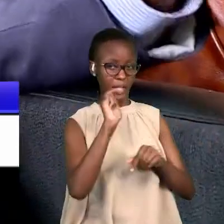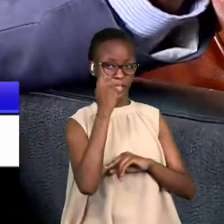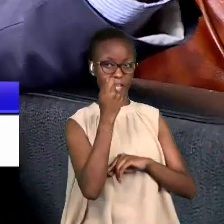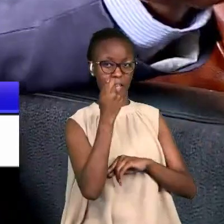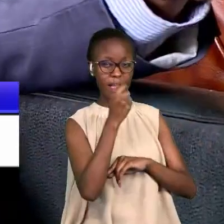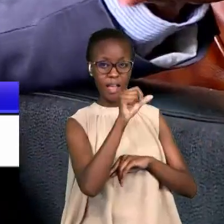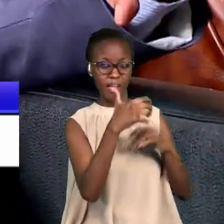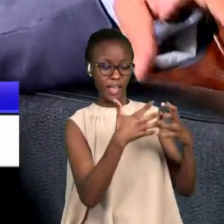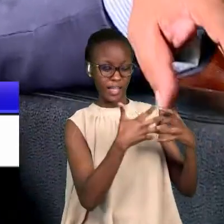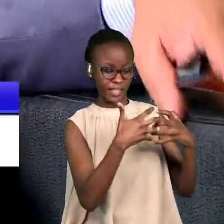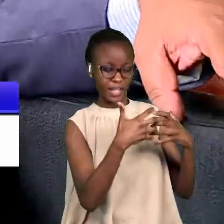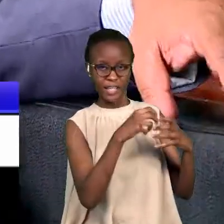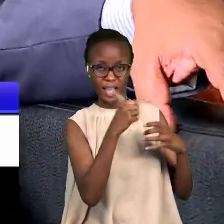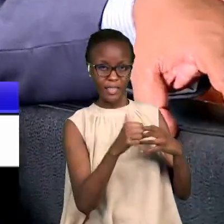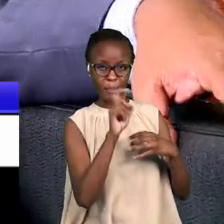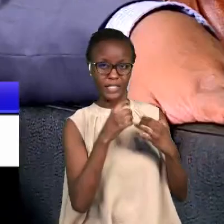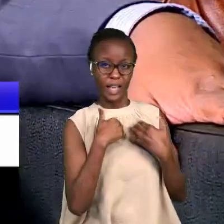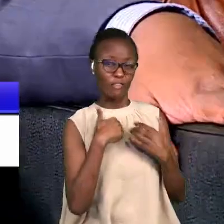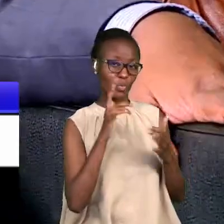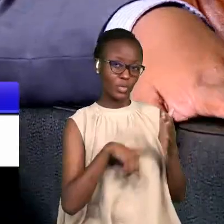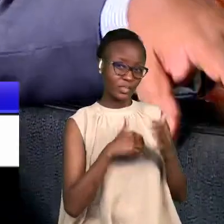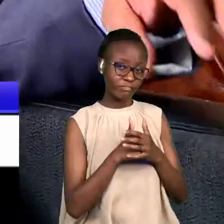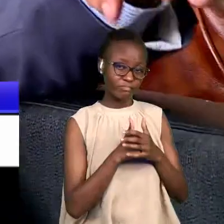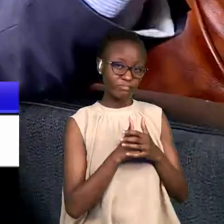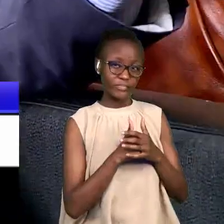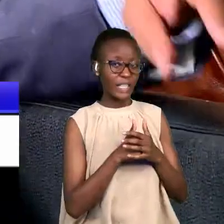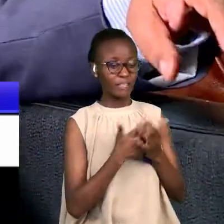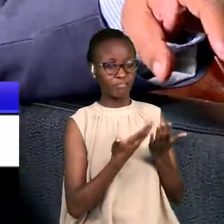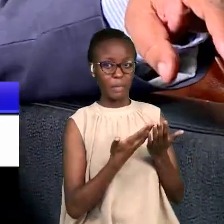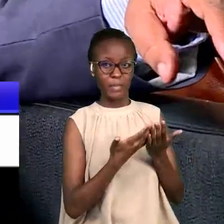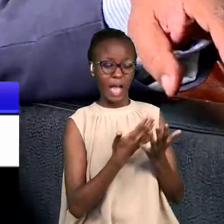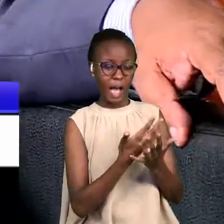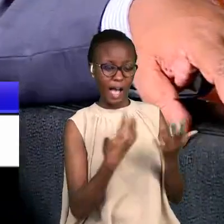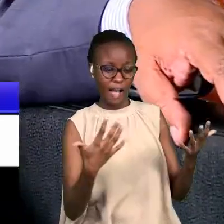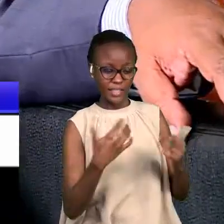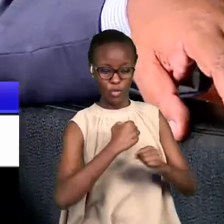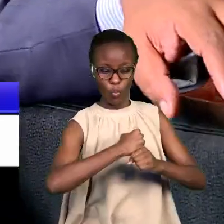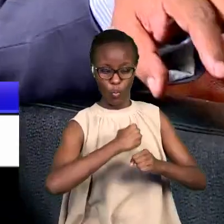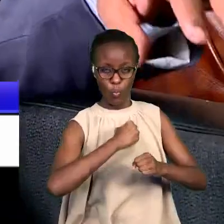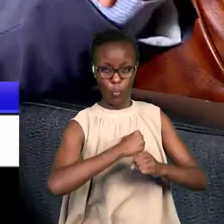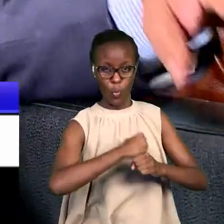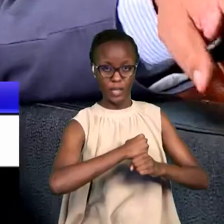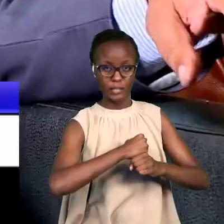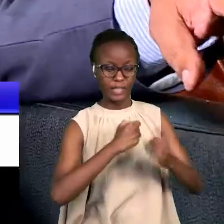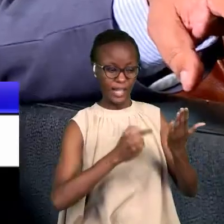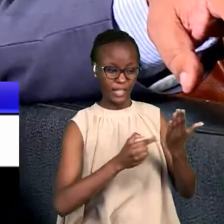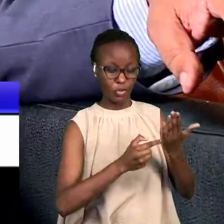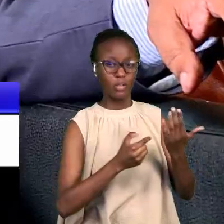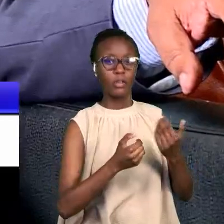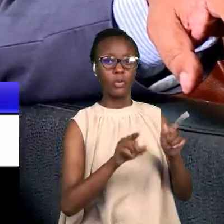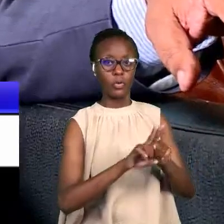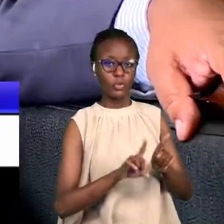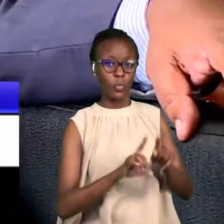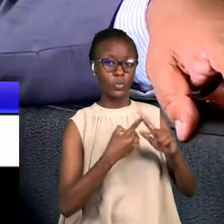graduates, engineers and the others, they need technical people to work with. And that's our focus. We are putting up our own campus in